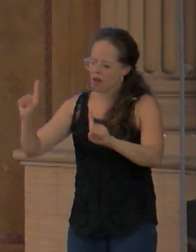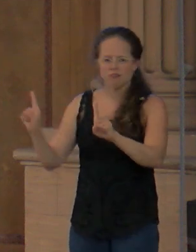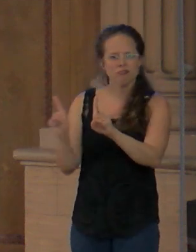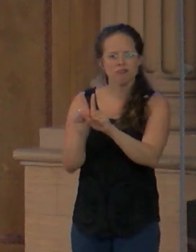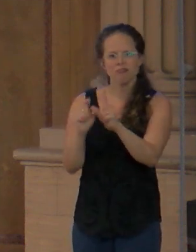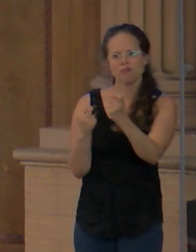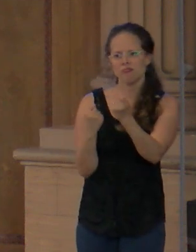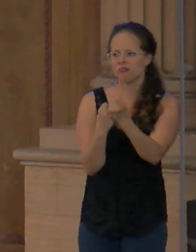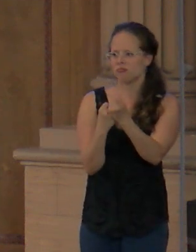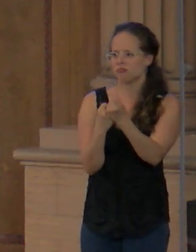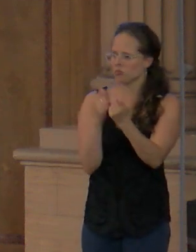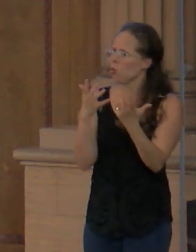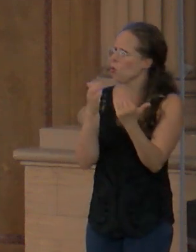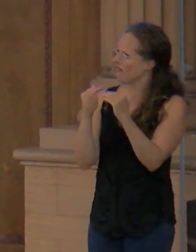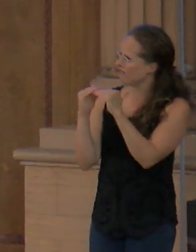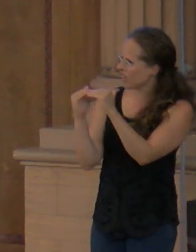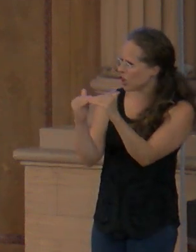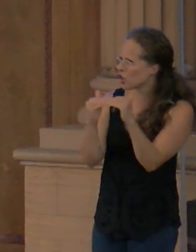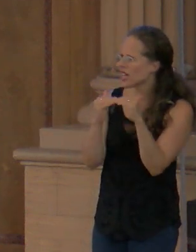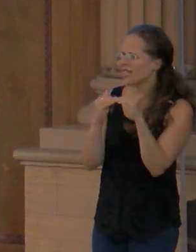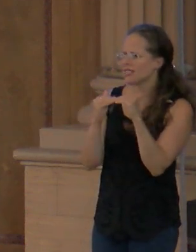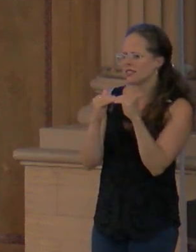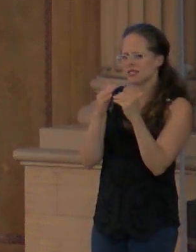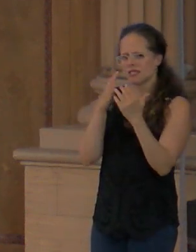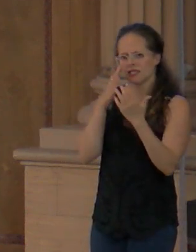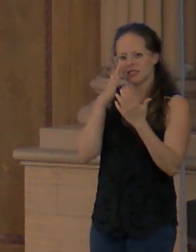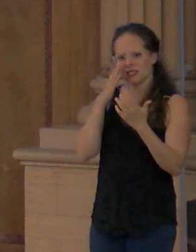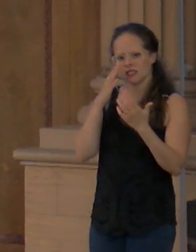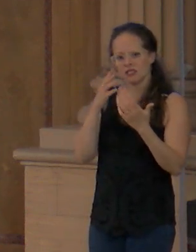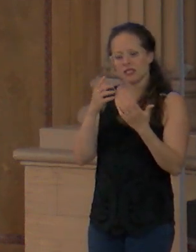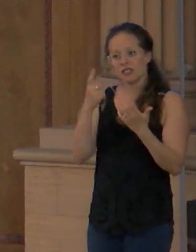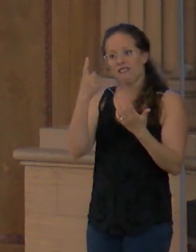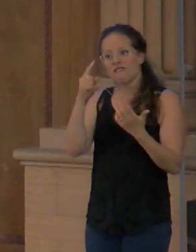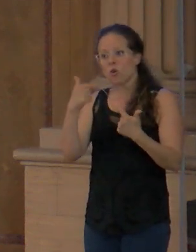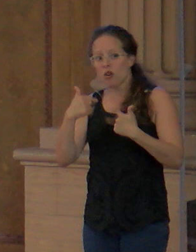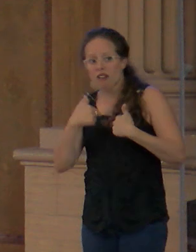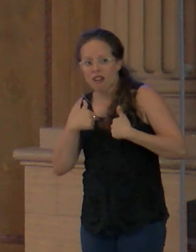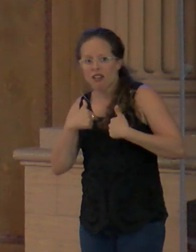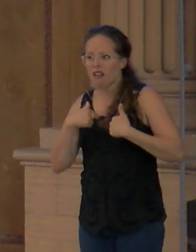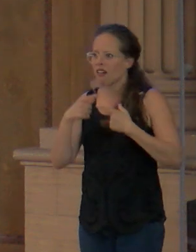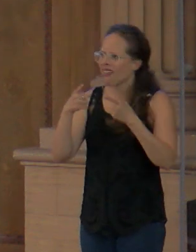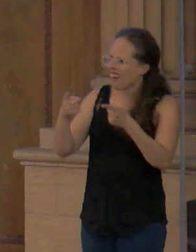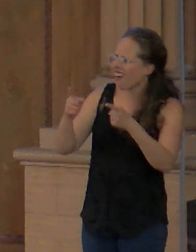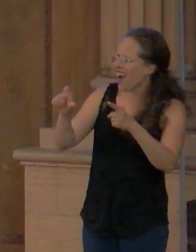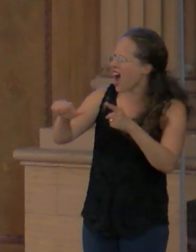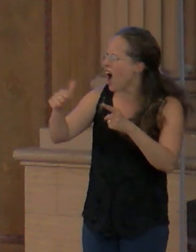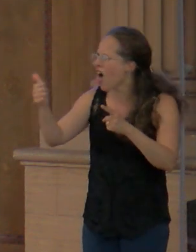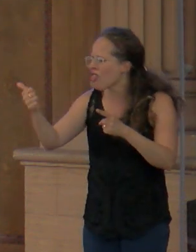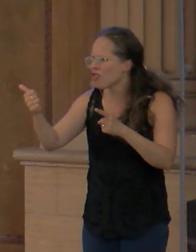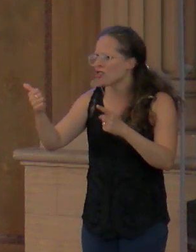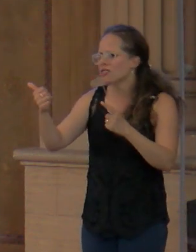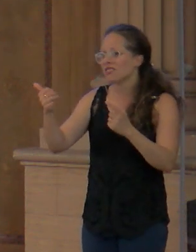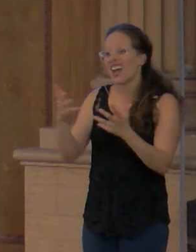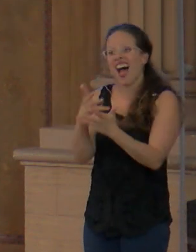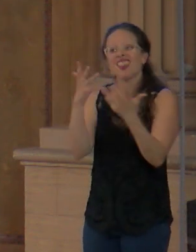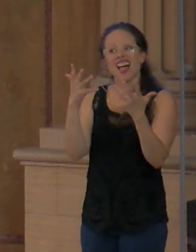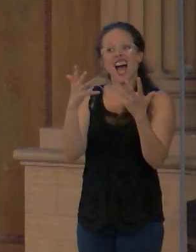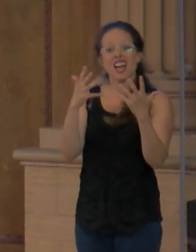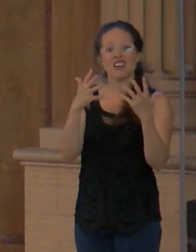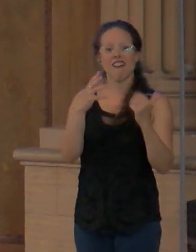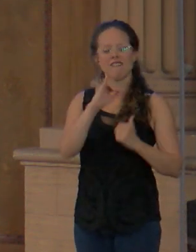So we want fairness in our dealings, fairness in our conflicts. We want fairness for others around us in our culture. Much of justice is